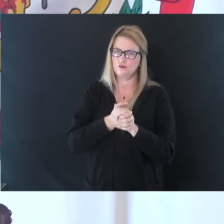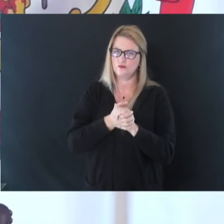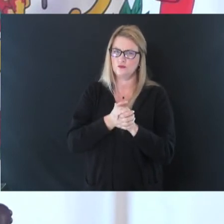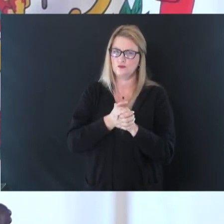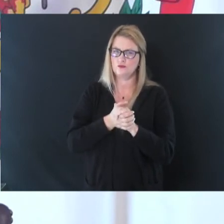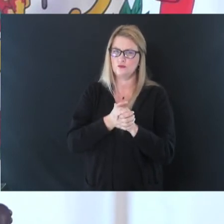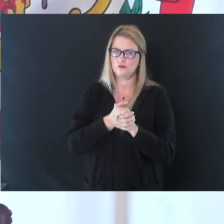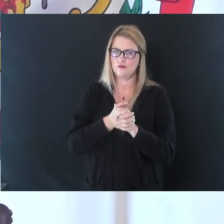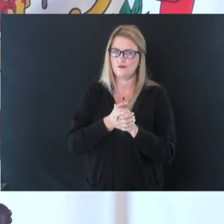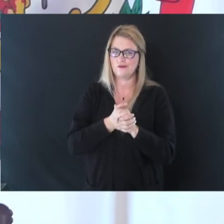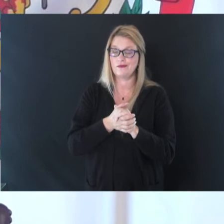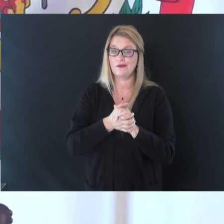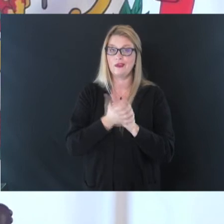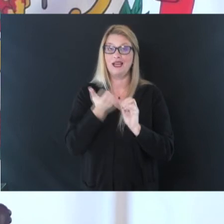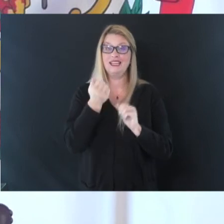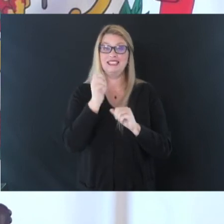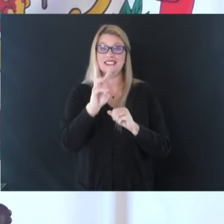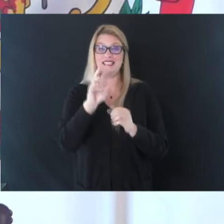Well, there's